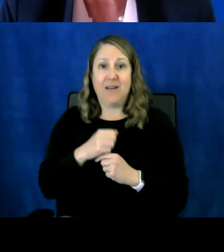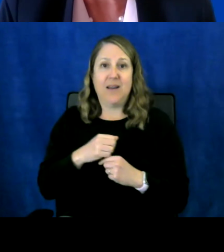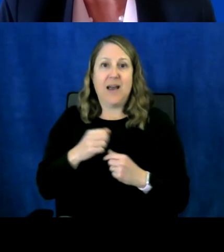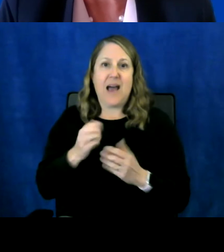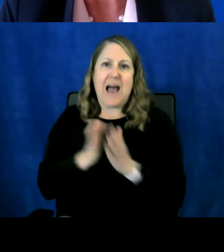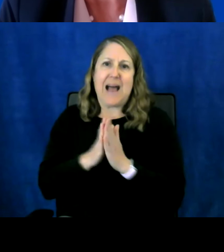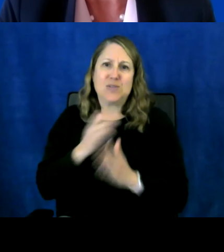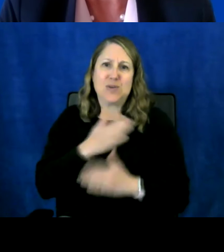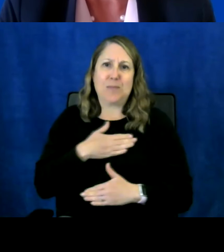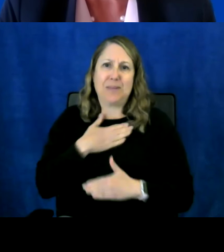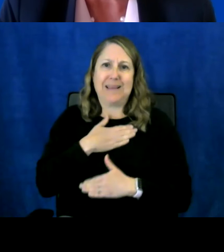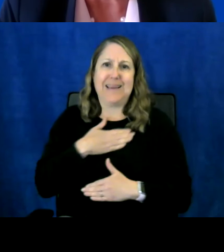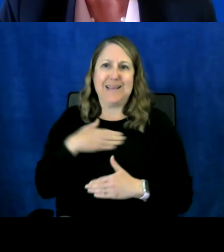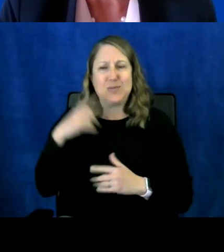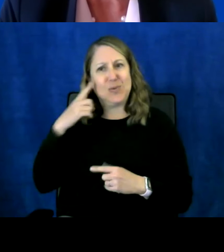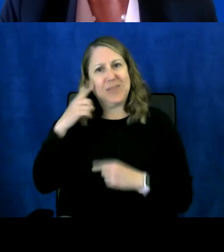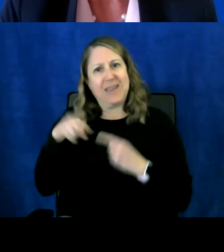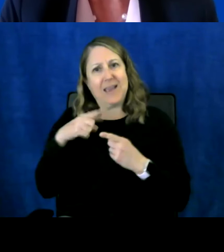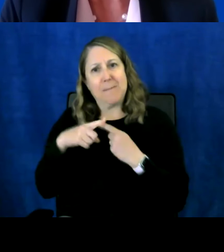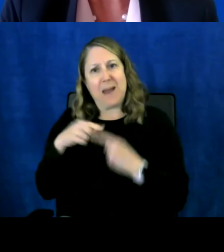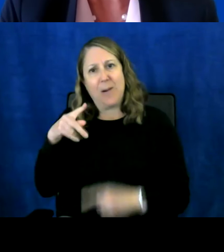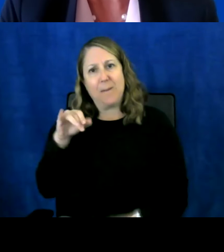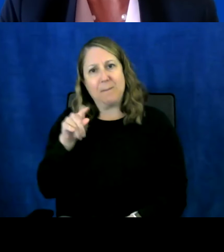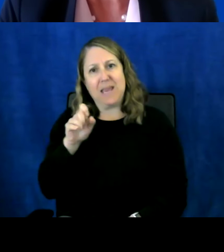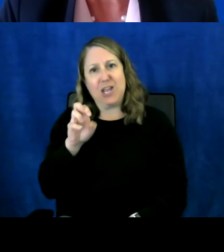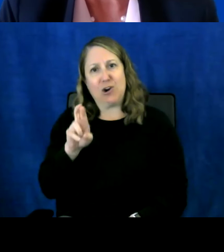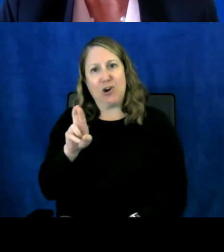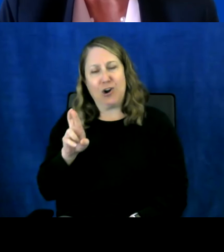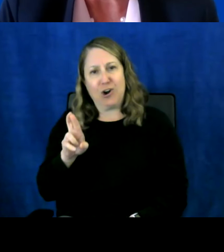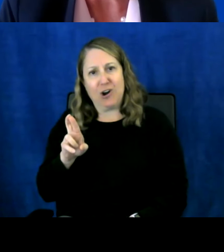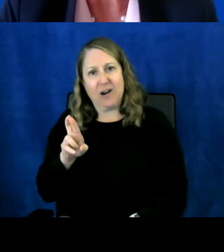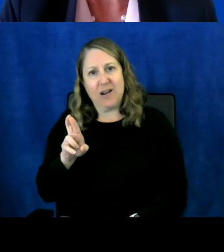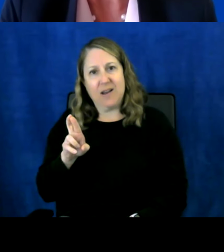please keep Peter in your thoughts as he gets to the other